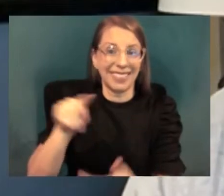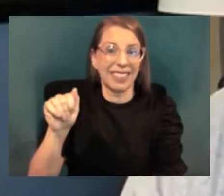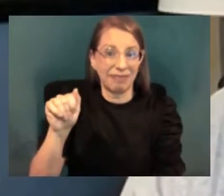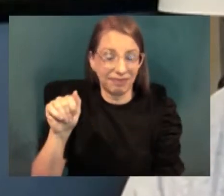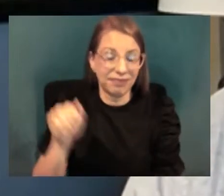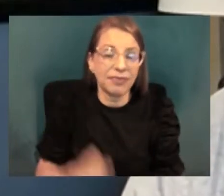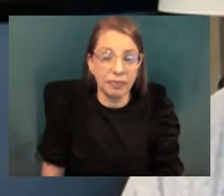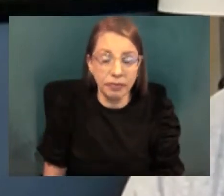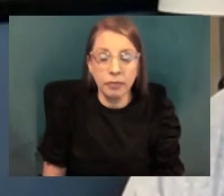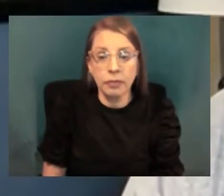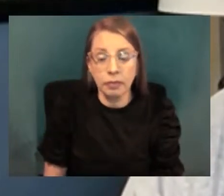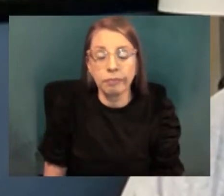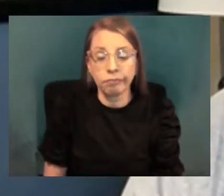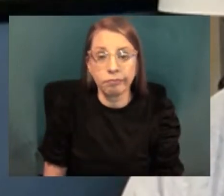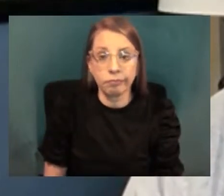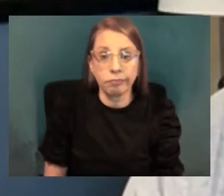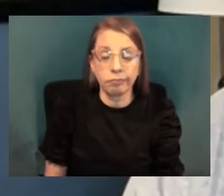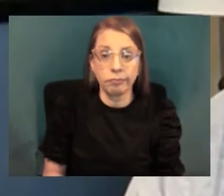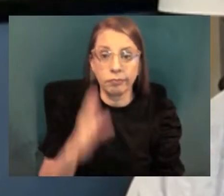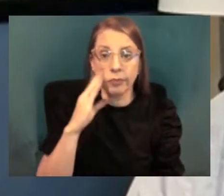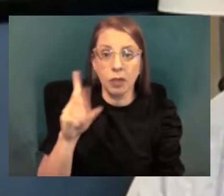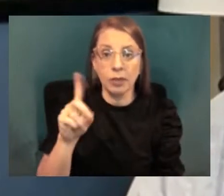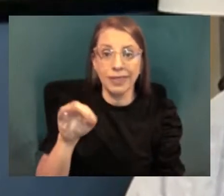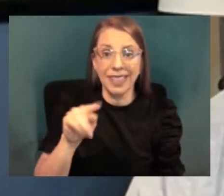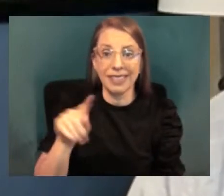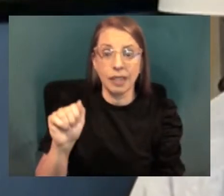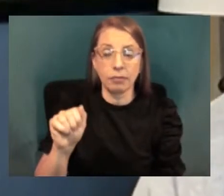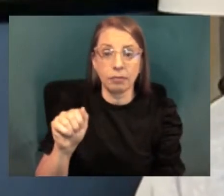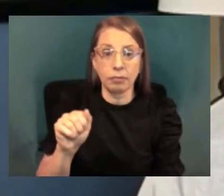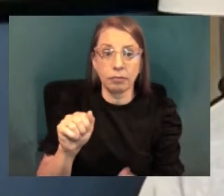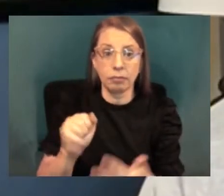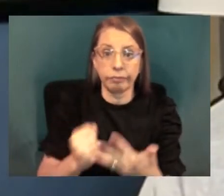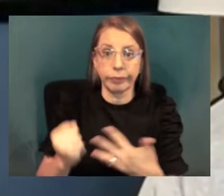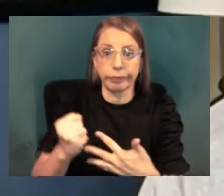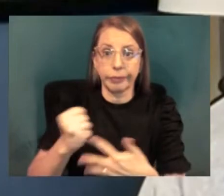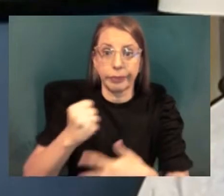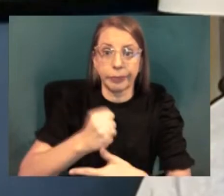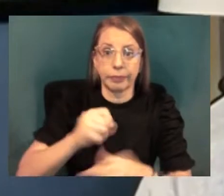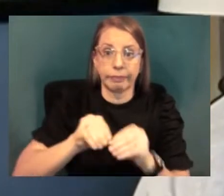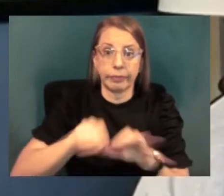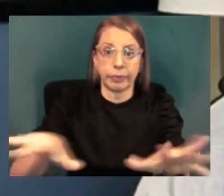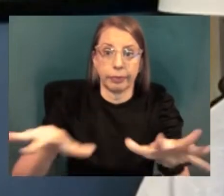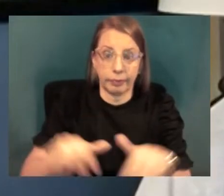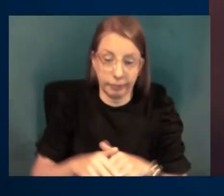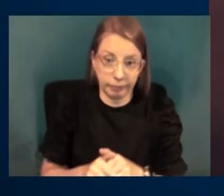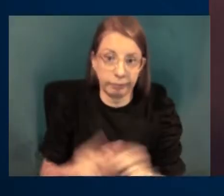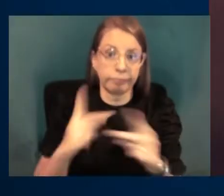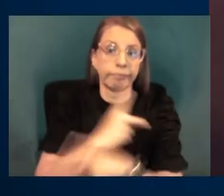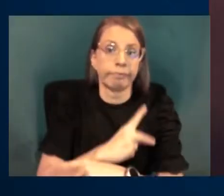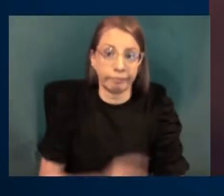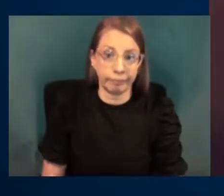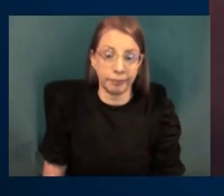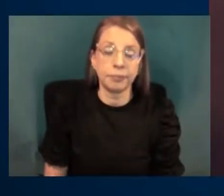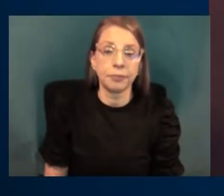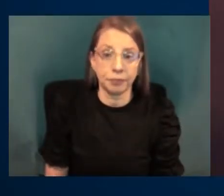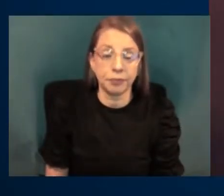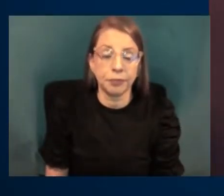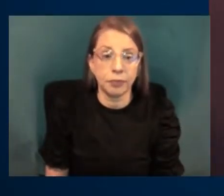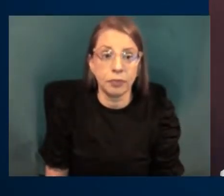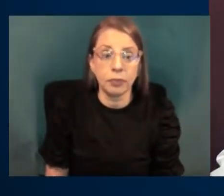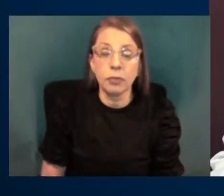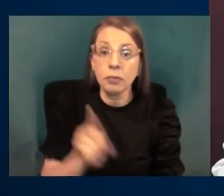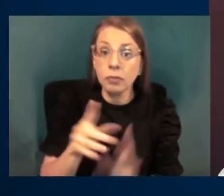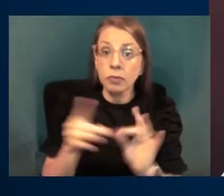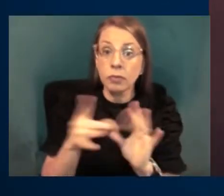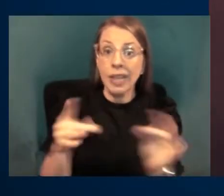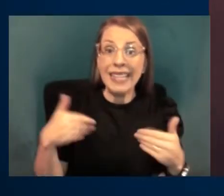Missouri. So we know the Delta variant is quickly becoming that prevalent isolate. And we keep saying to people, it gets